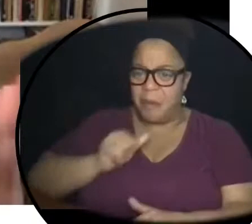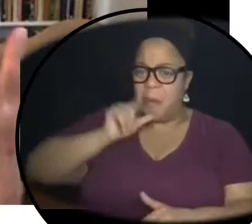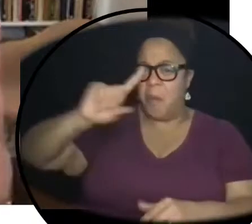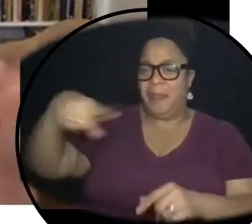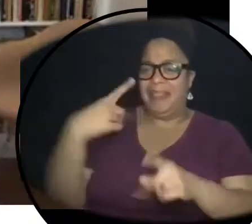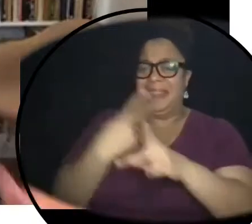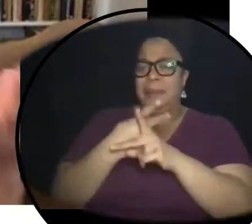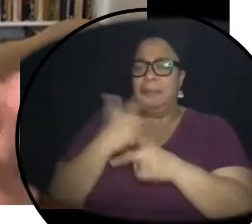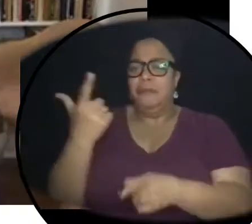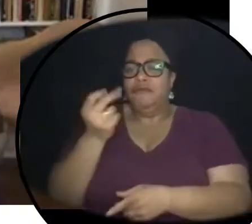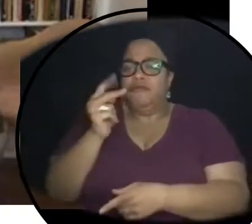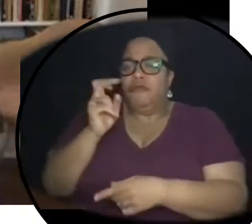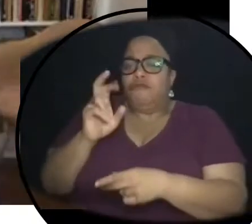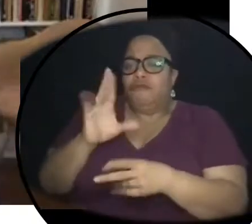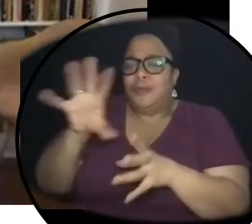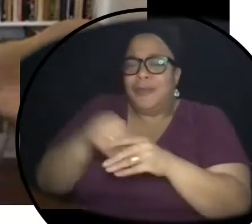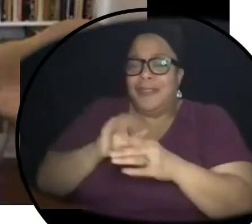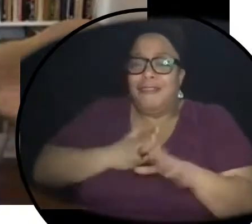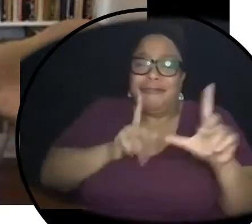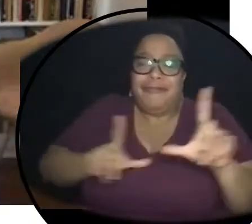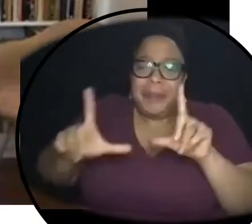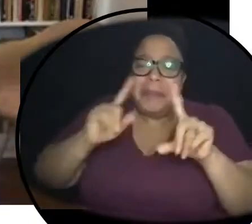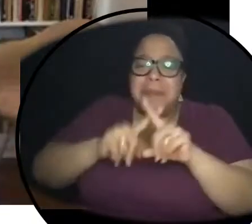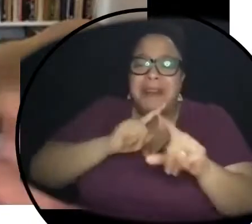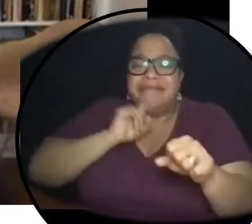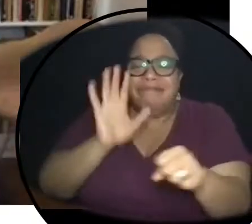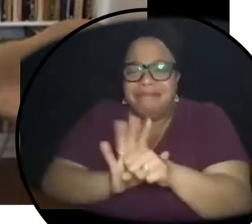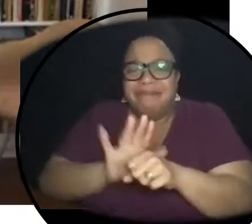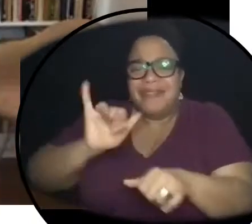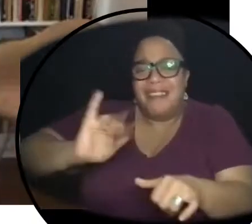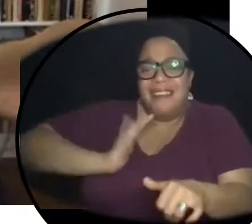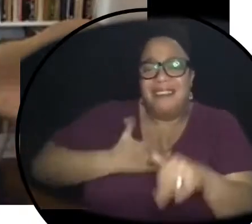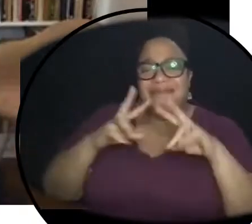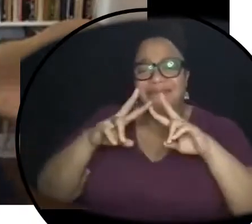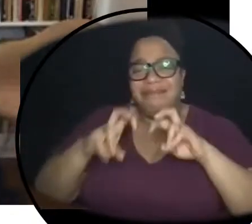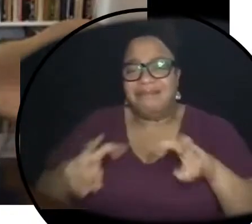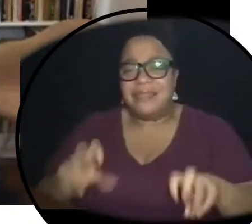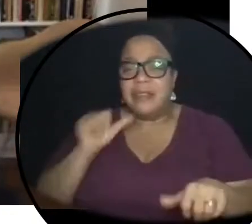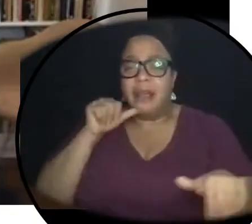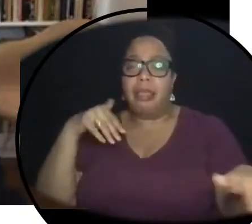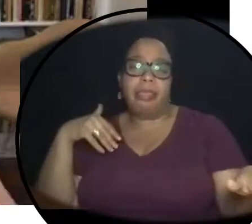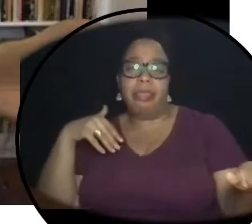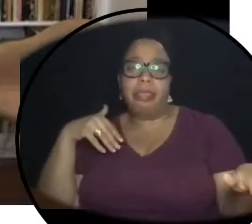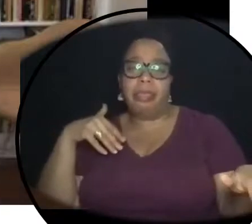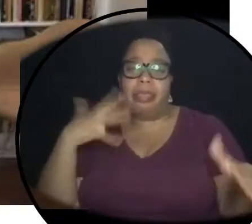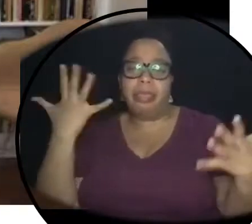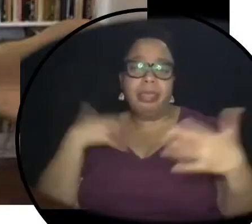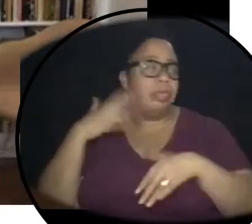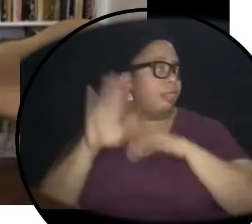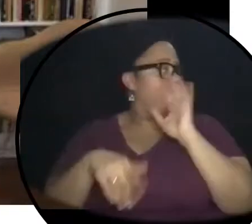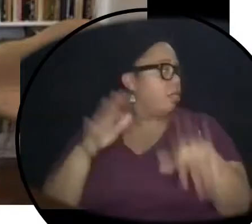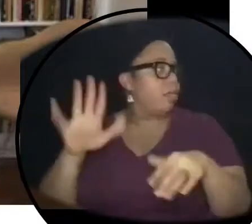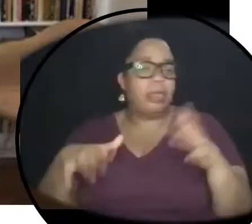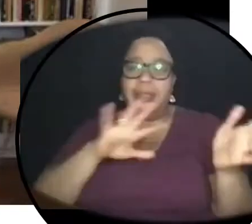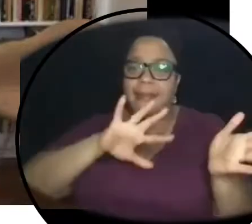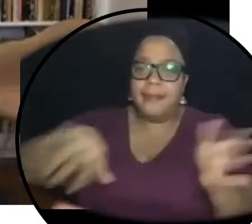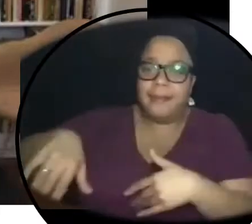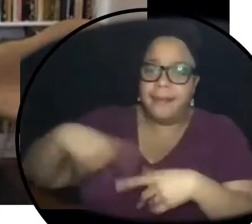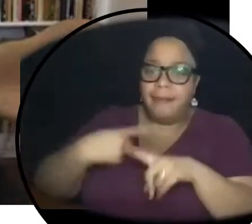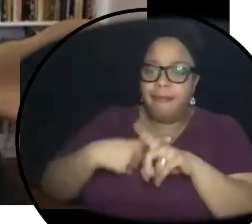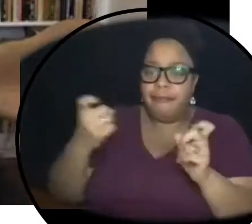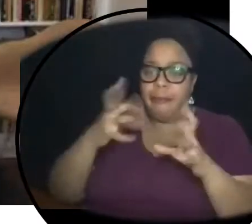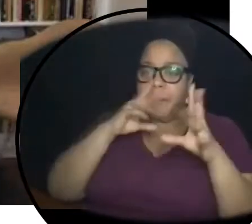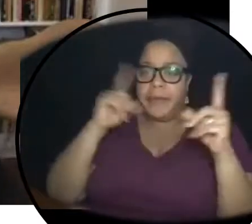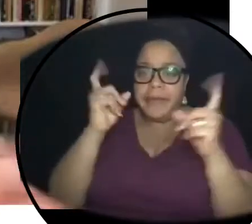So I guess I'll conclude by saying that, and I did a webinar with Leti not too long ago